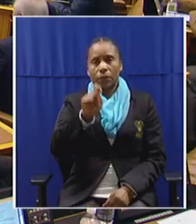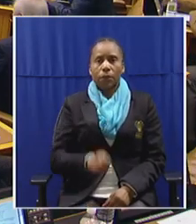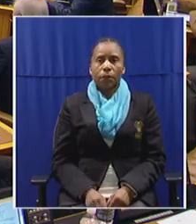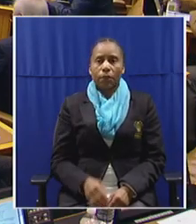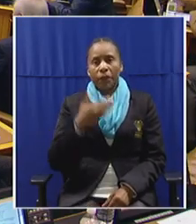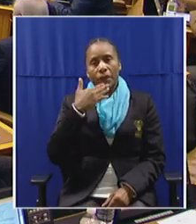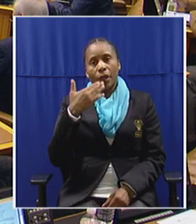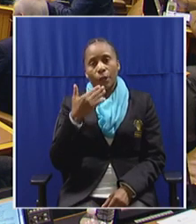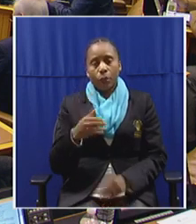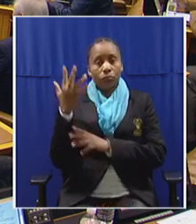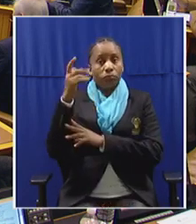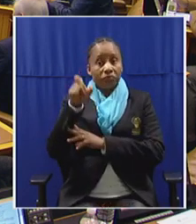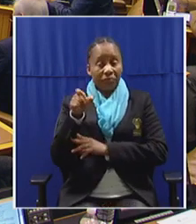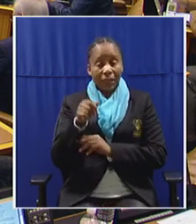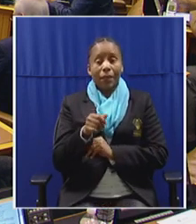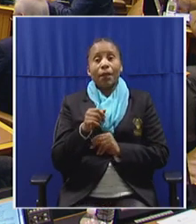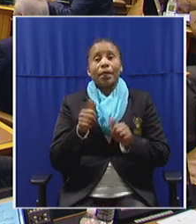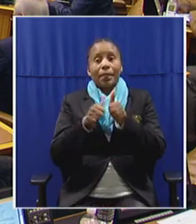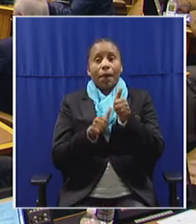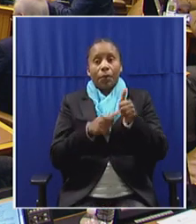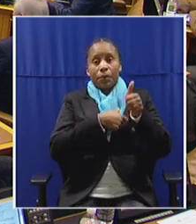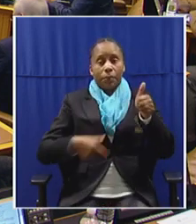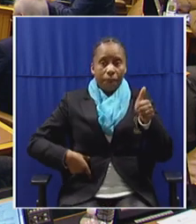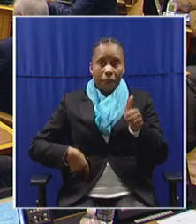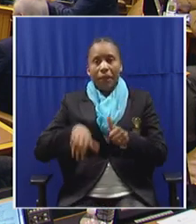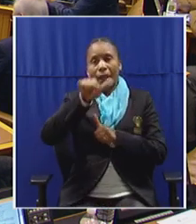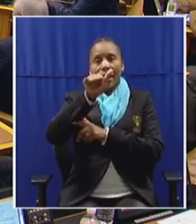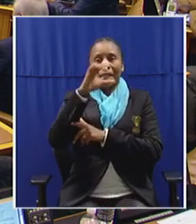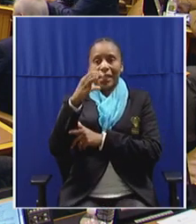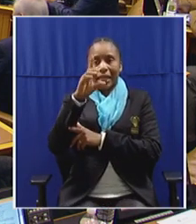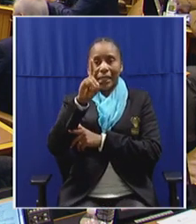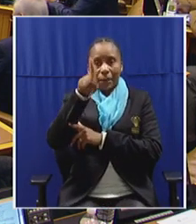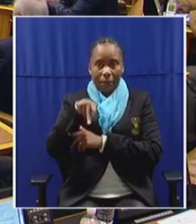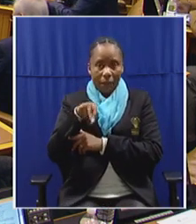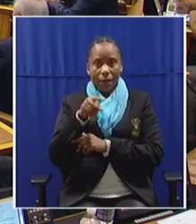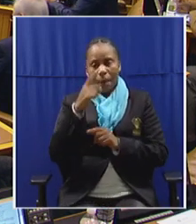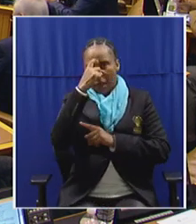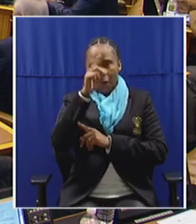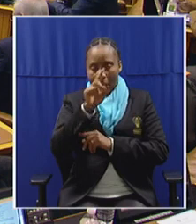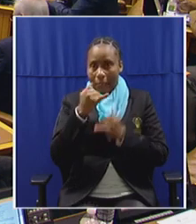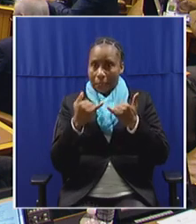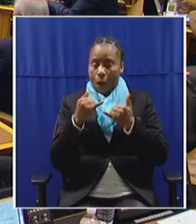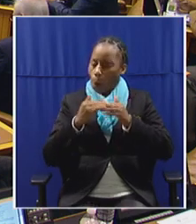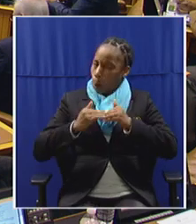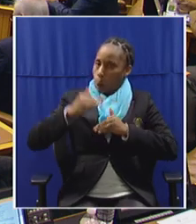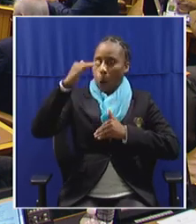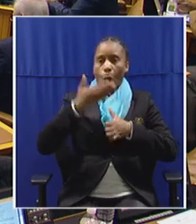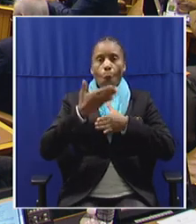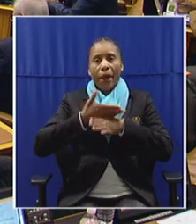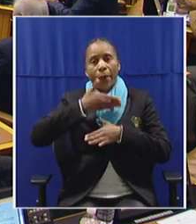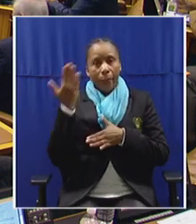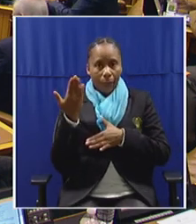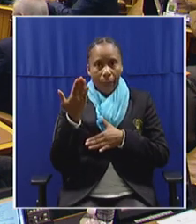Thank you, Speaker. Deputy President, the ACDP believes that in view of the high unemployment rates, that as part of a wider